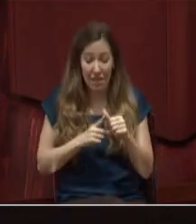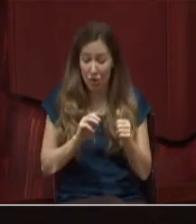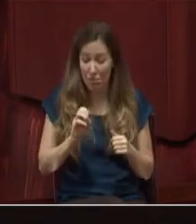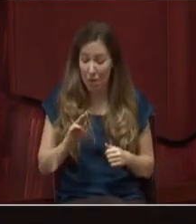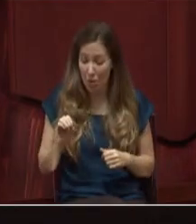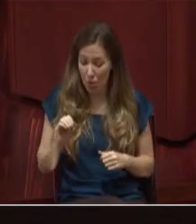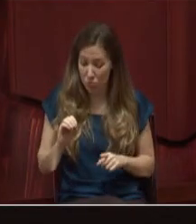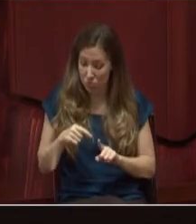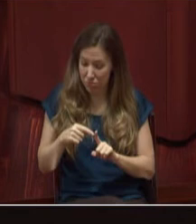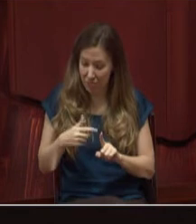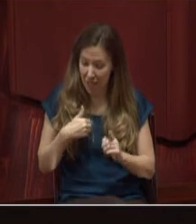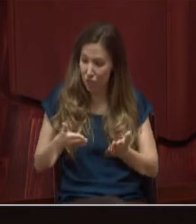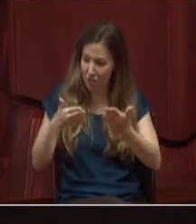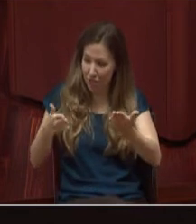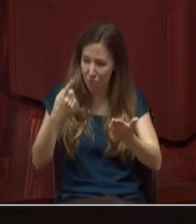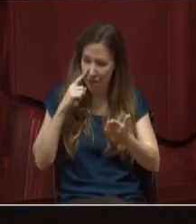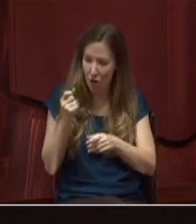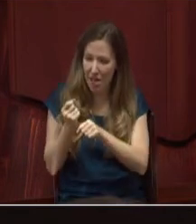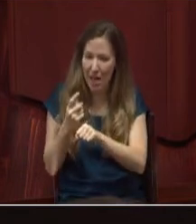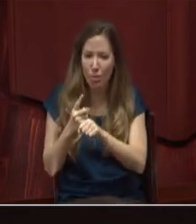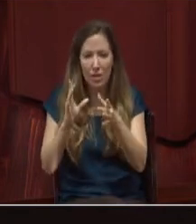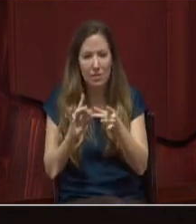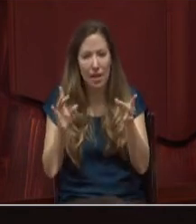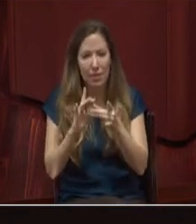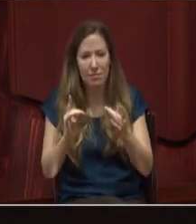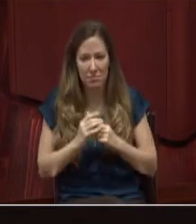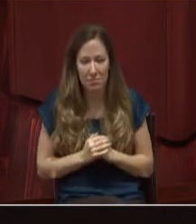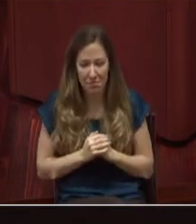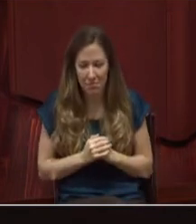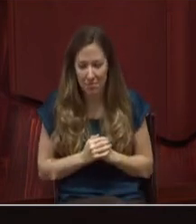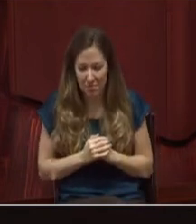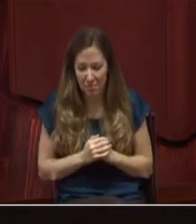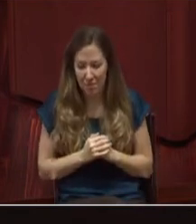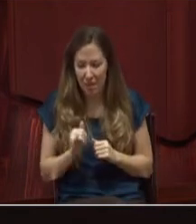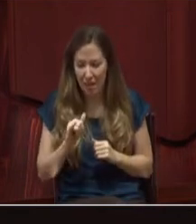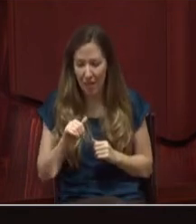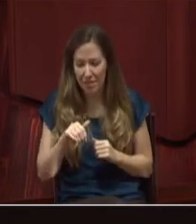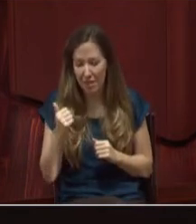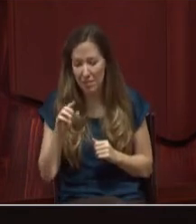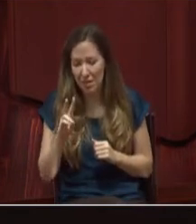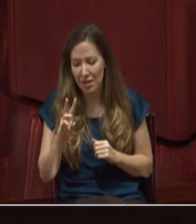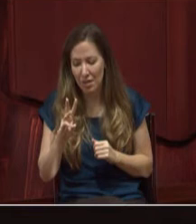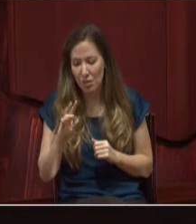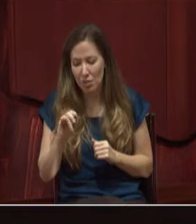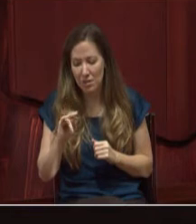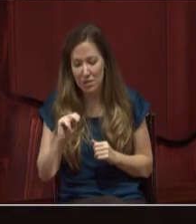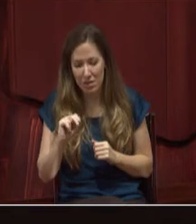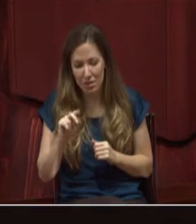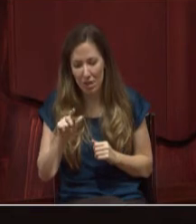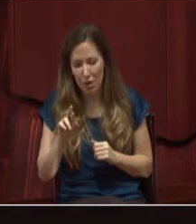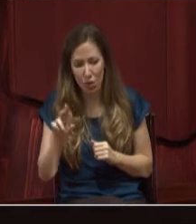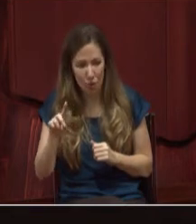recommendation for an annual statement, as Winston Lord pointed out, and the annual statement became